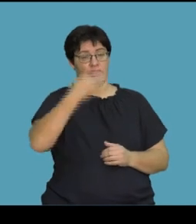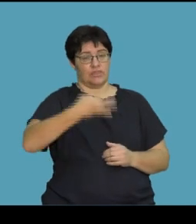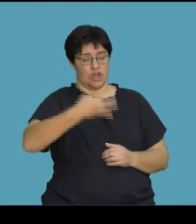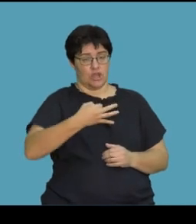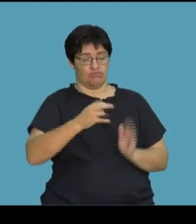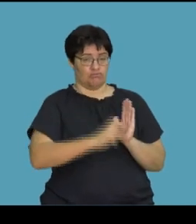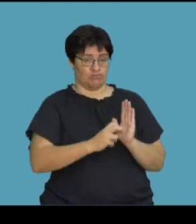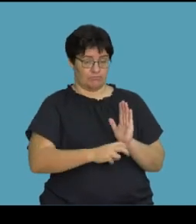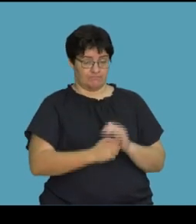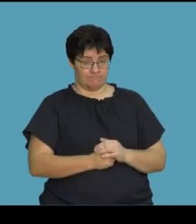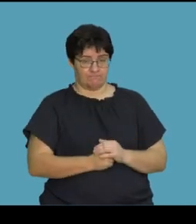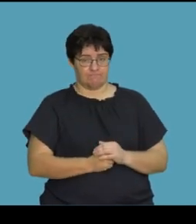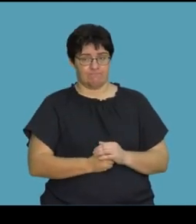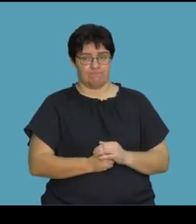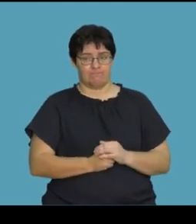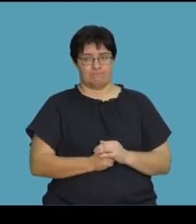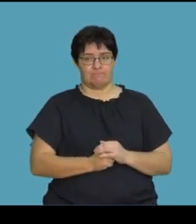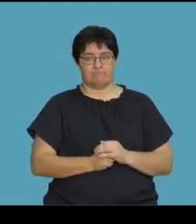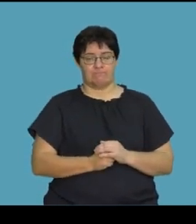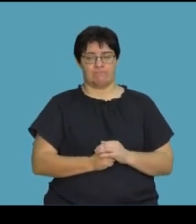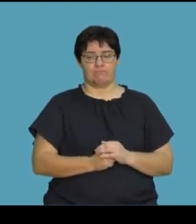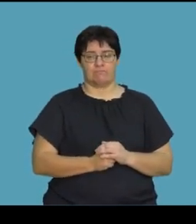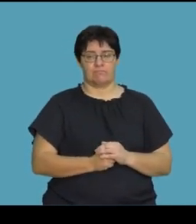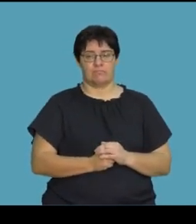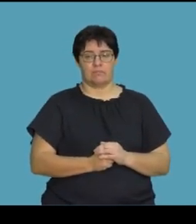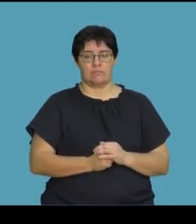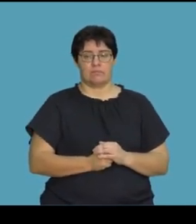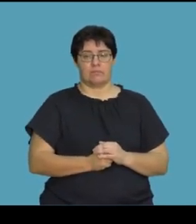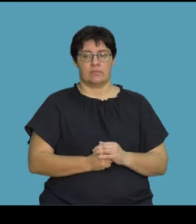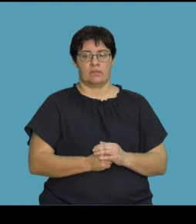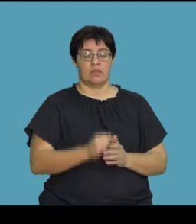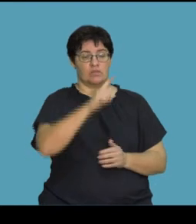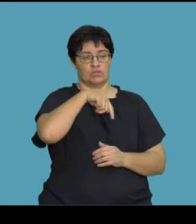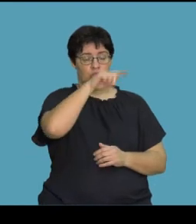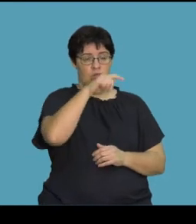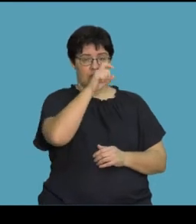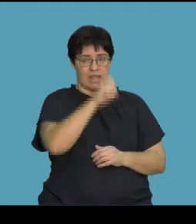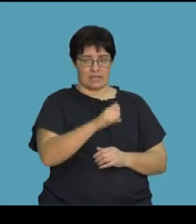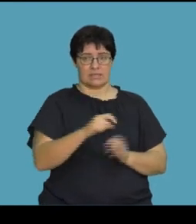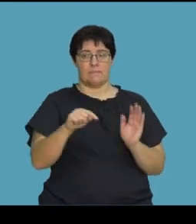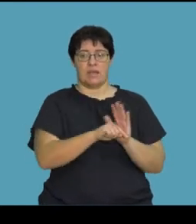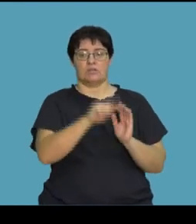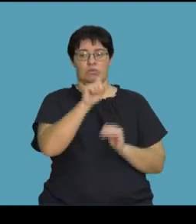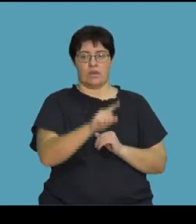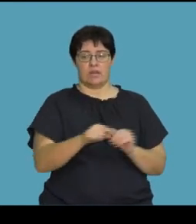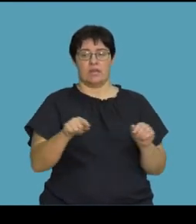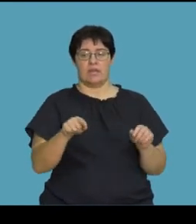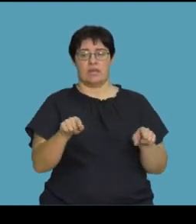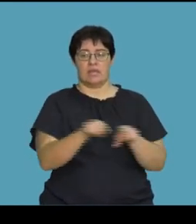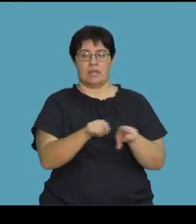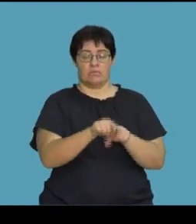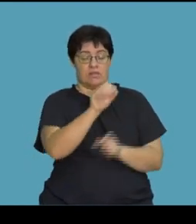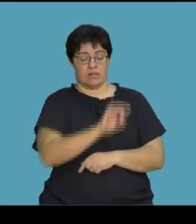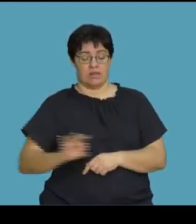third principle there. So this will therefore be square root of x minus 1 equal